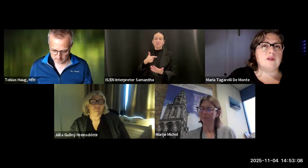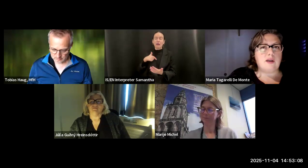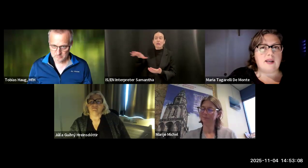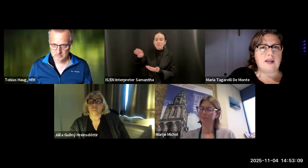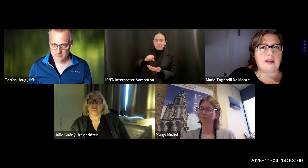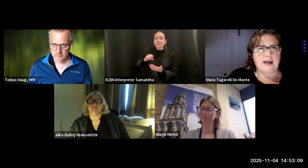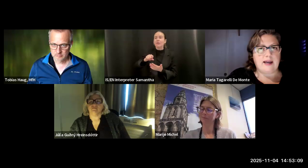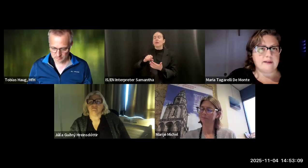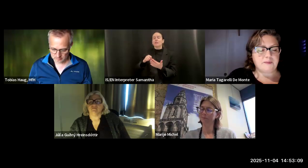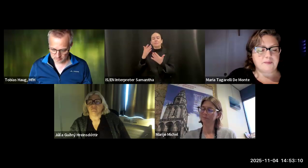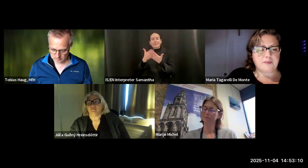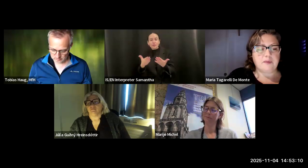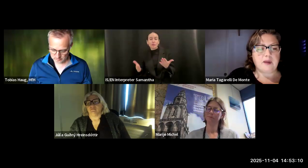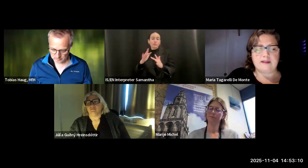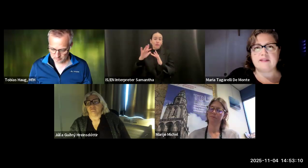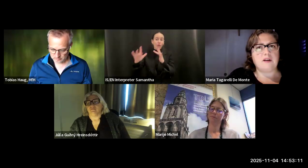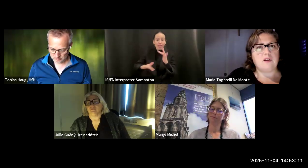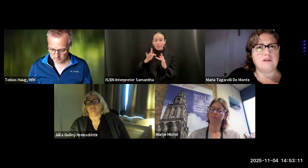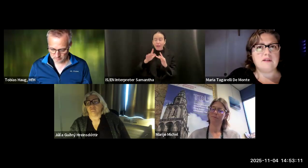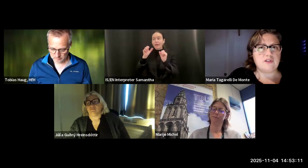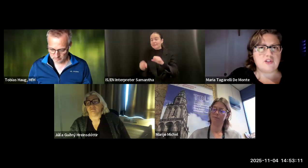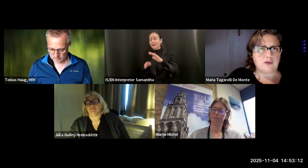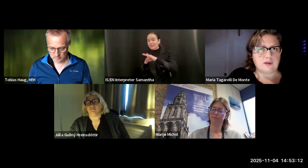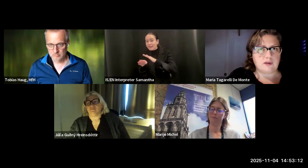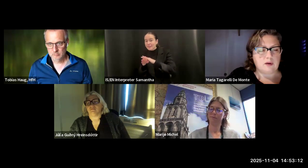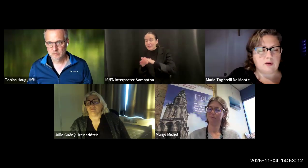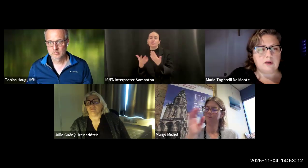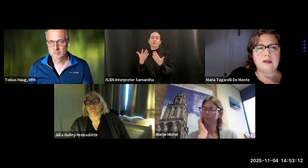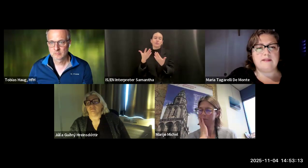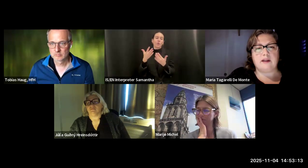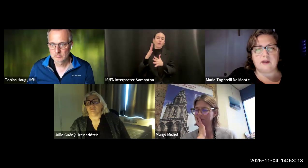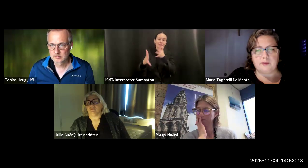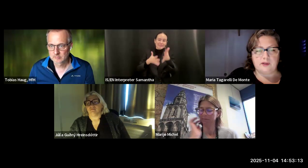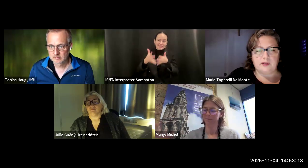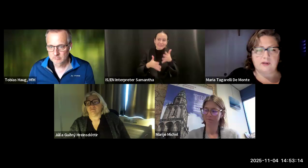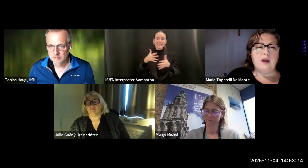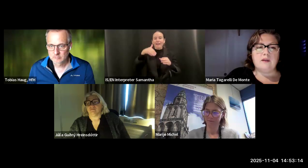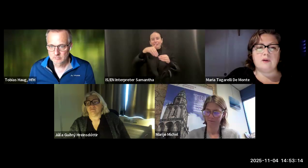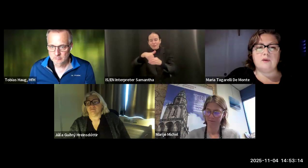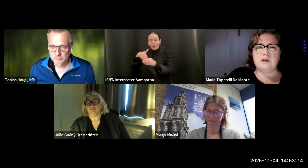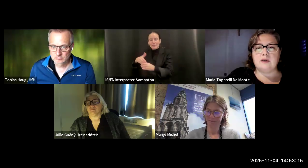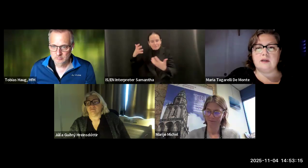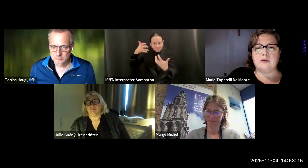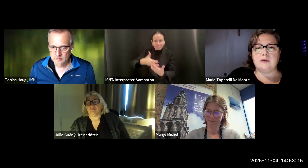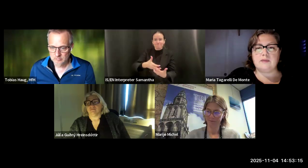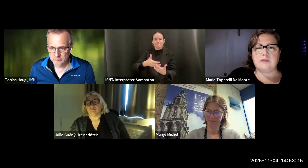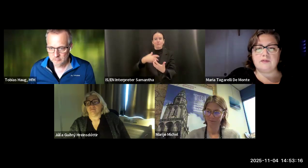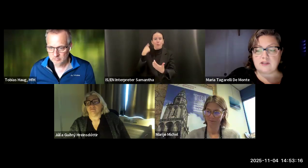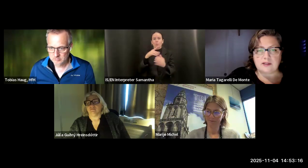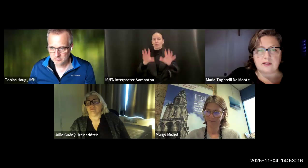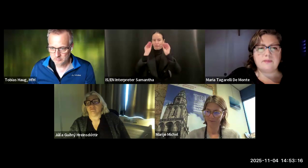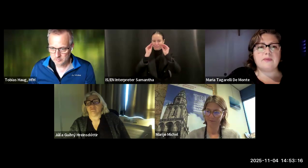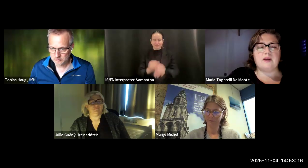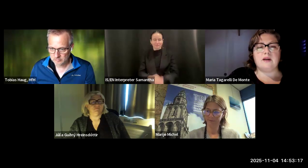are available online as a signed content shared among the signing community. So